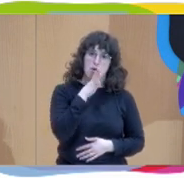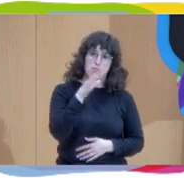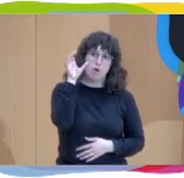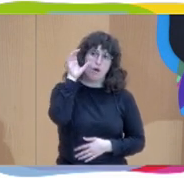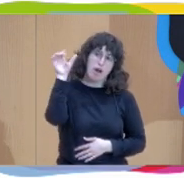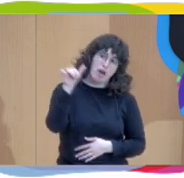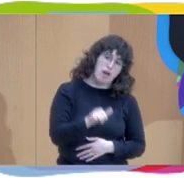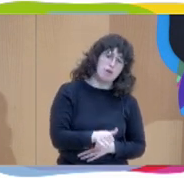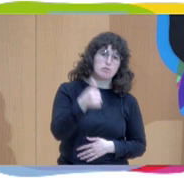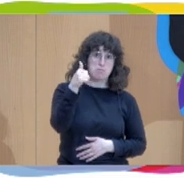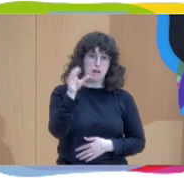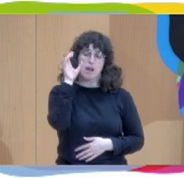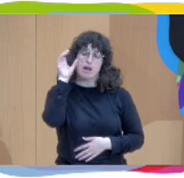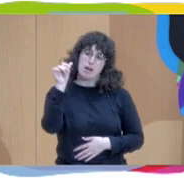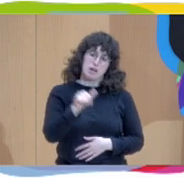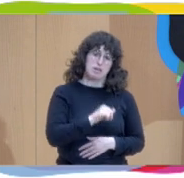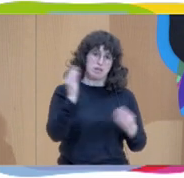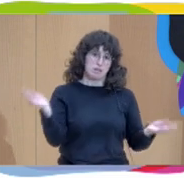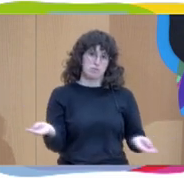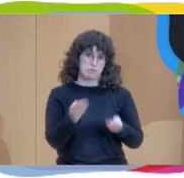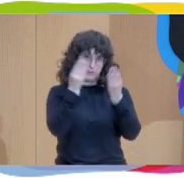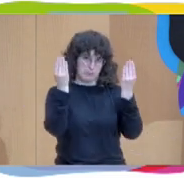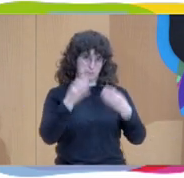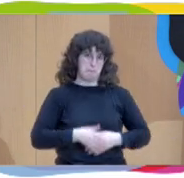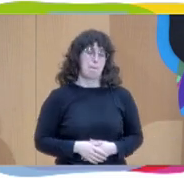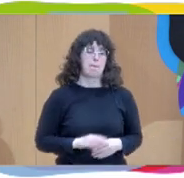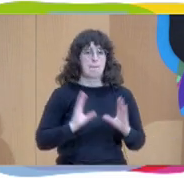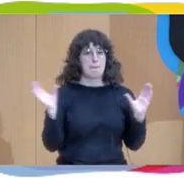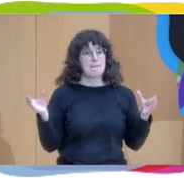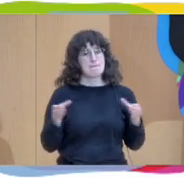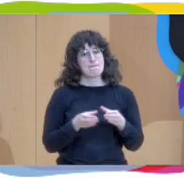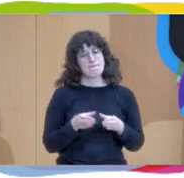Okay, and then the group B's results.